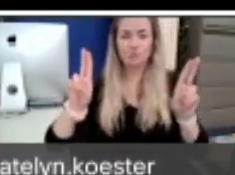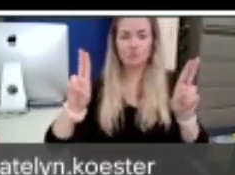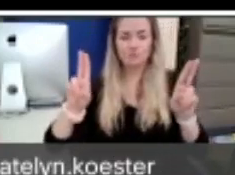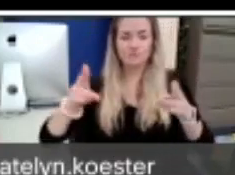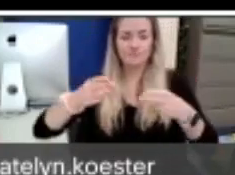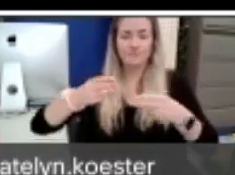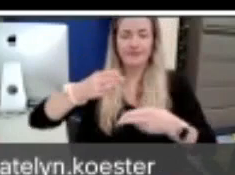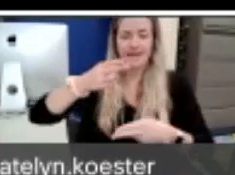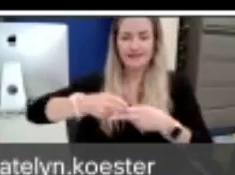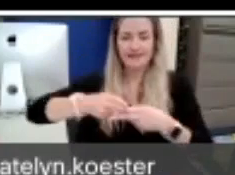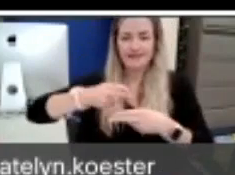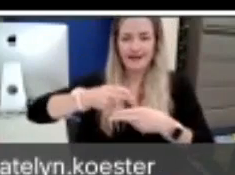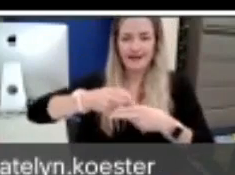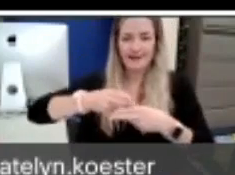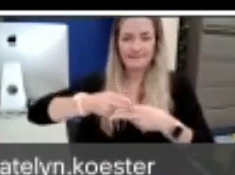Name.